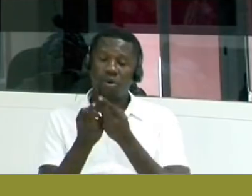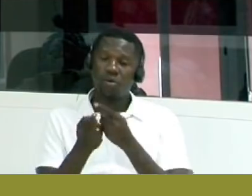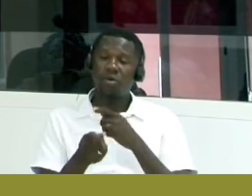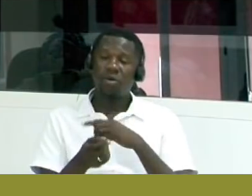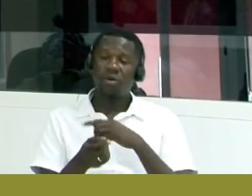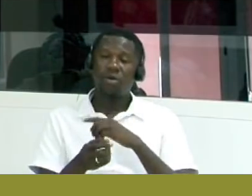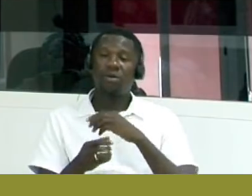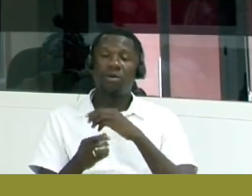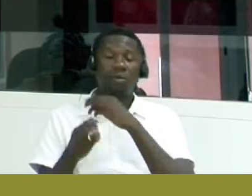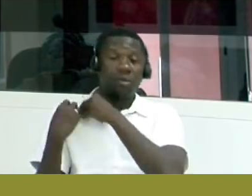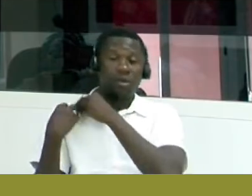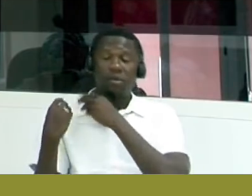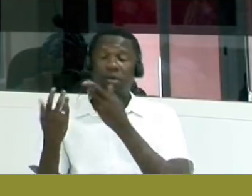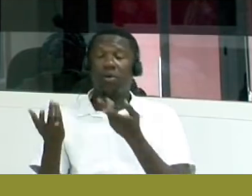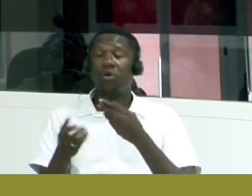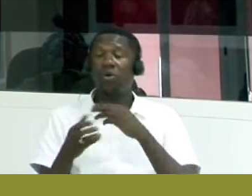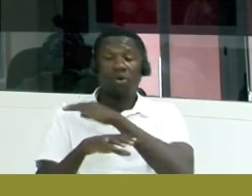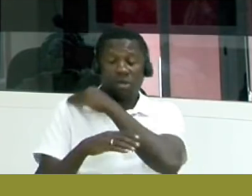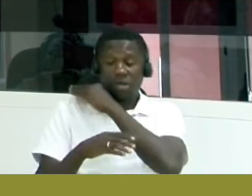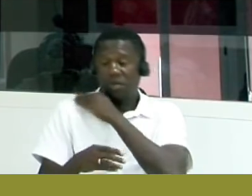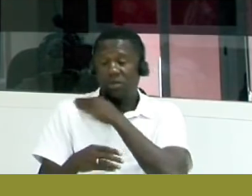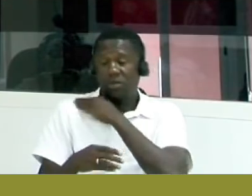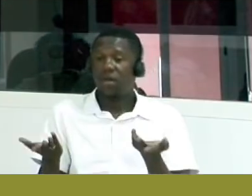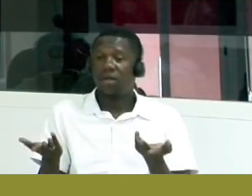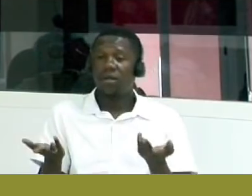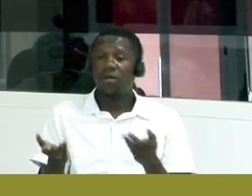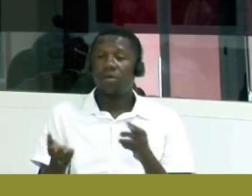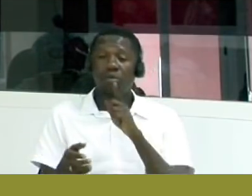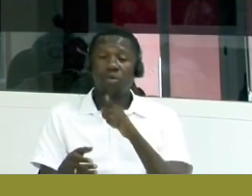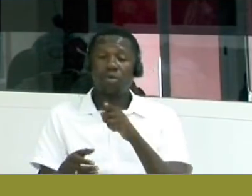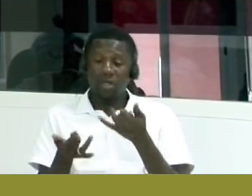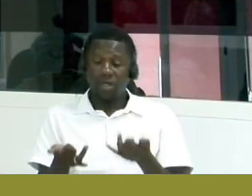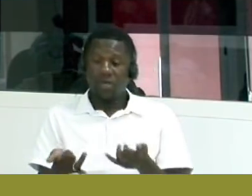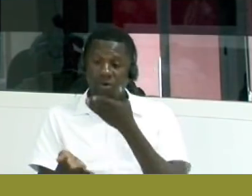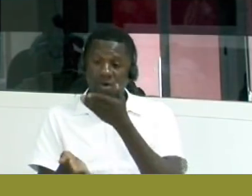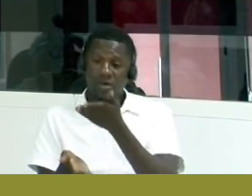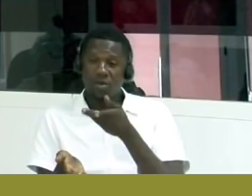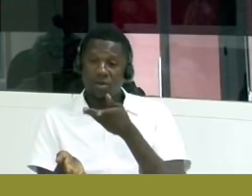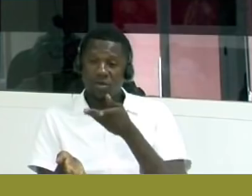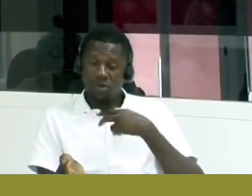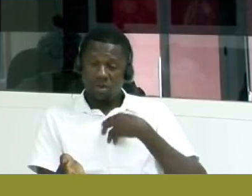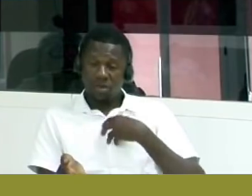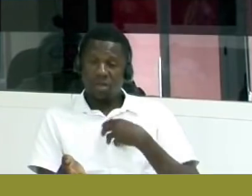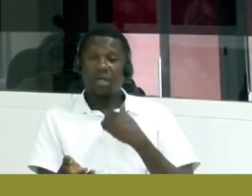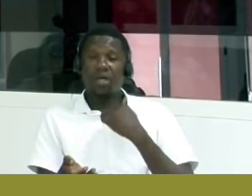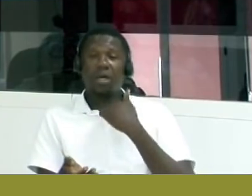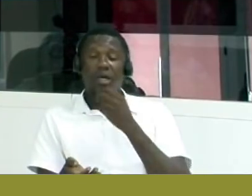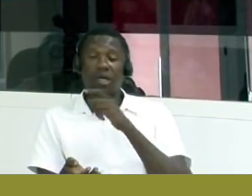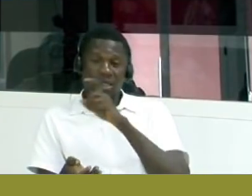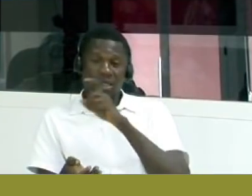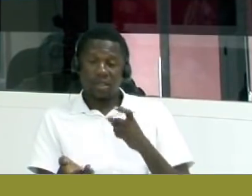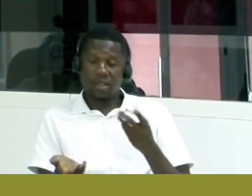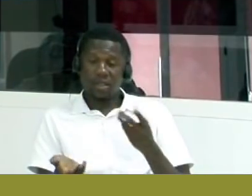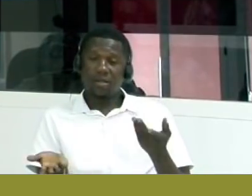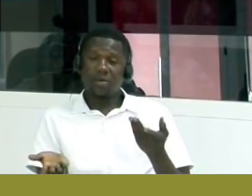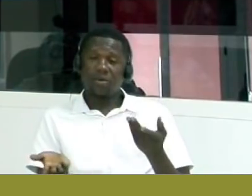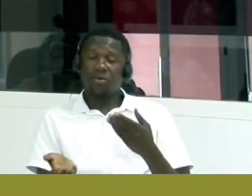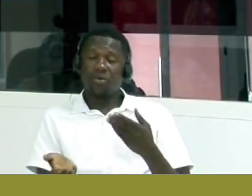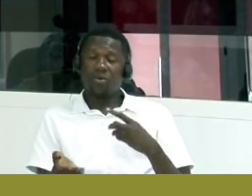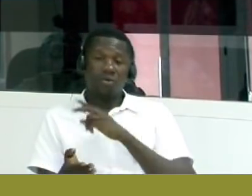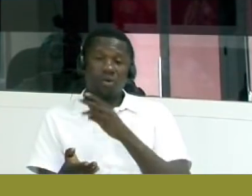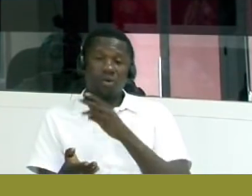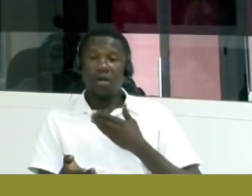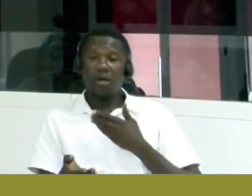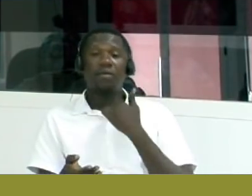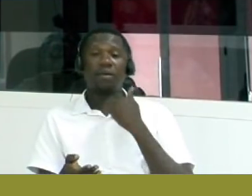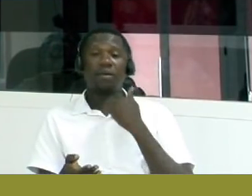big officers with all these things on their shoulders. Yeah, but you needed answers. You could not get answers because